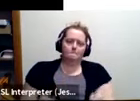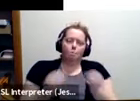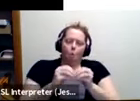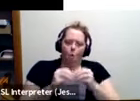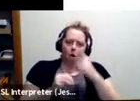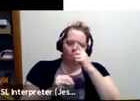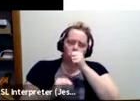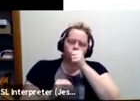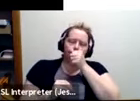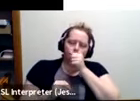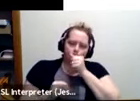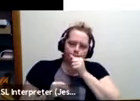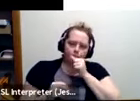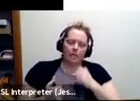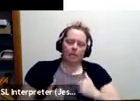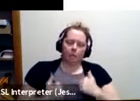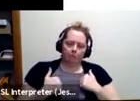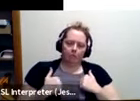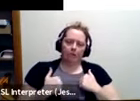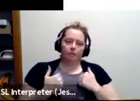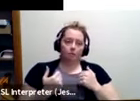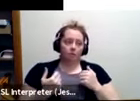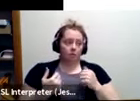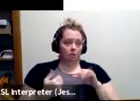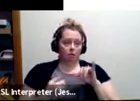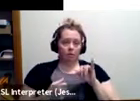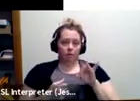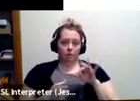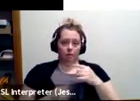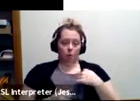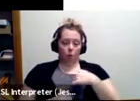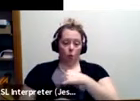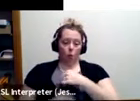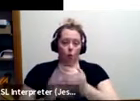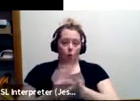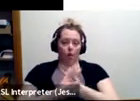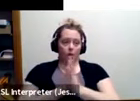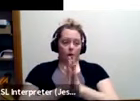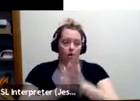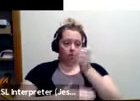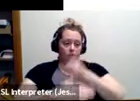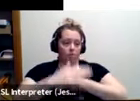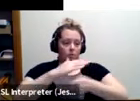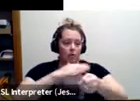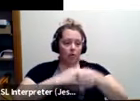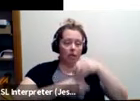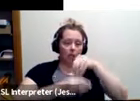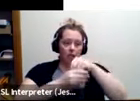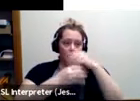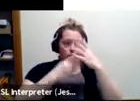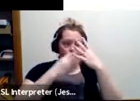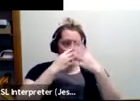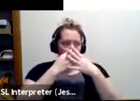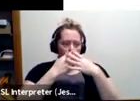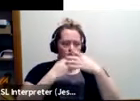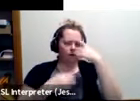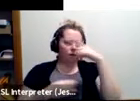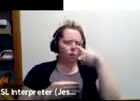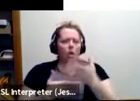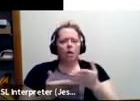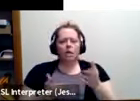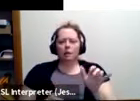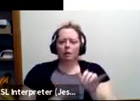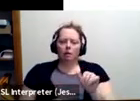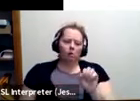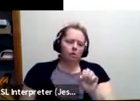So us wounding up in jail for things like sex work and